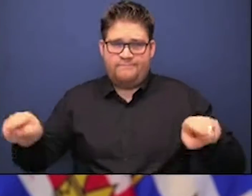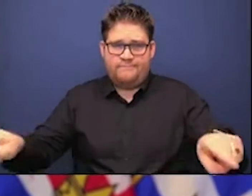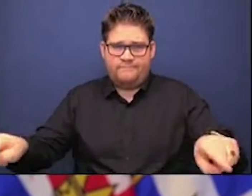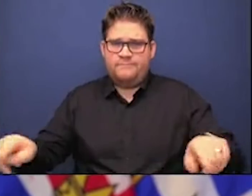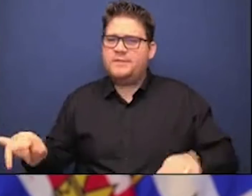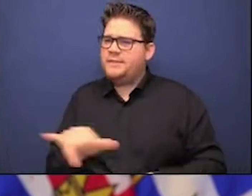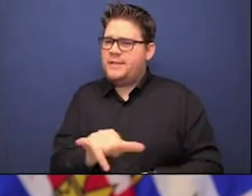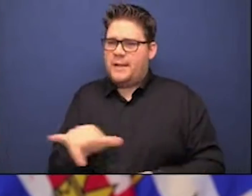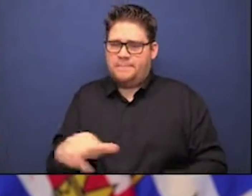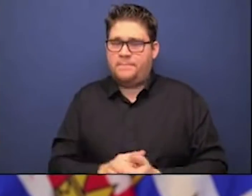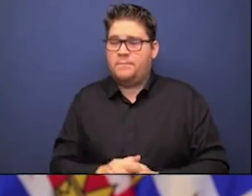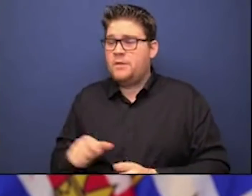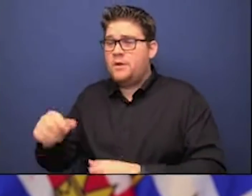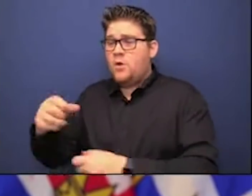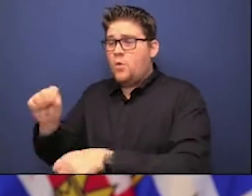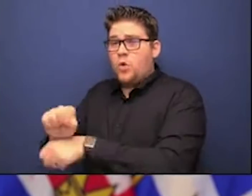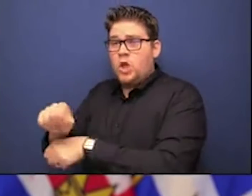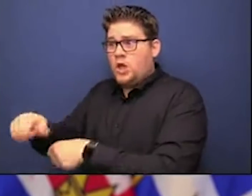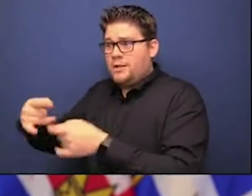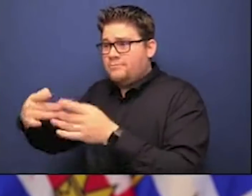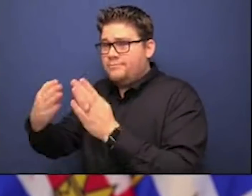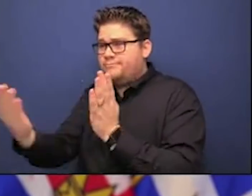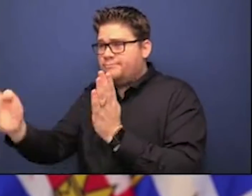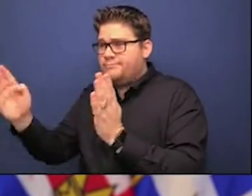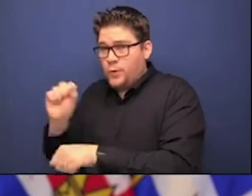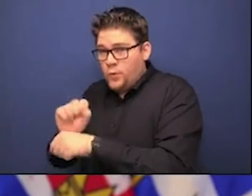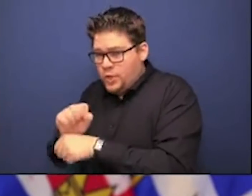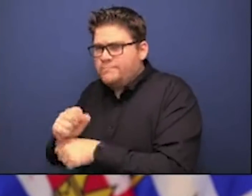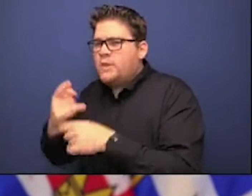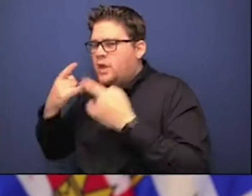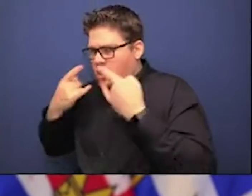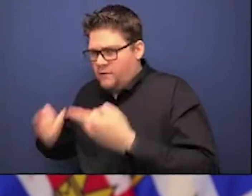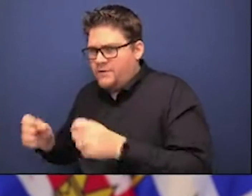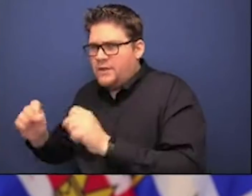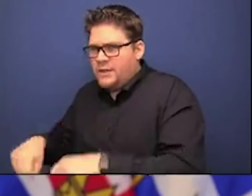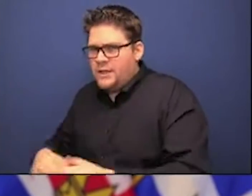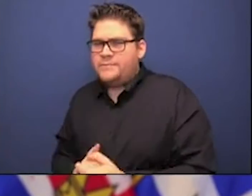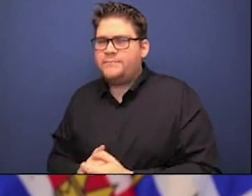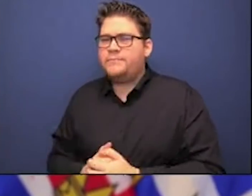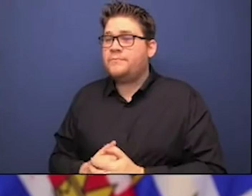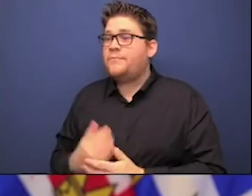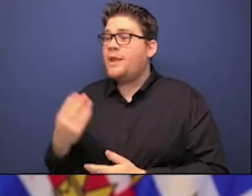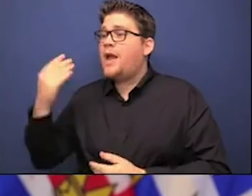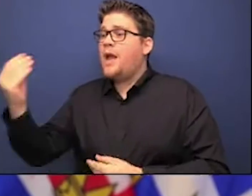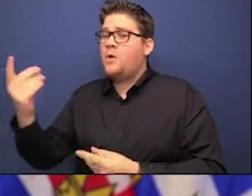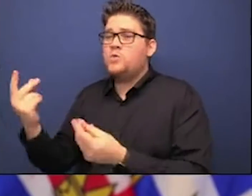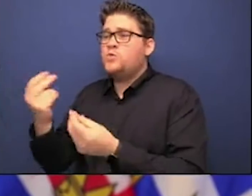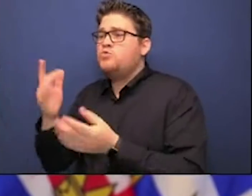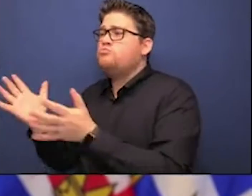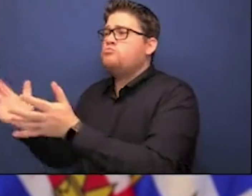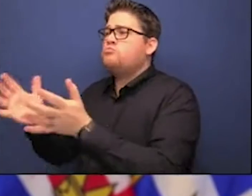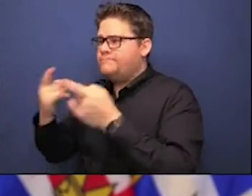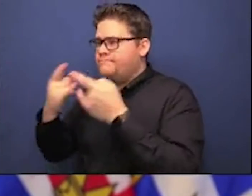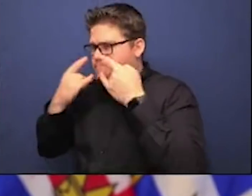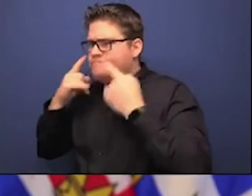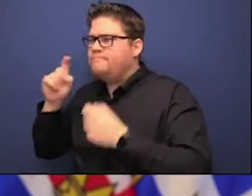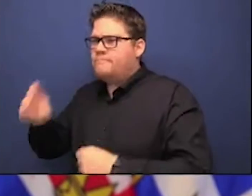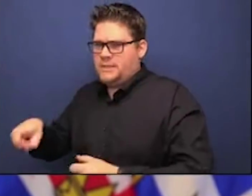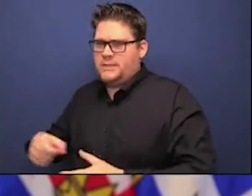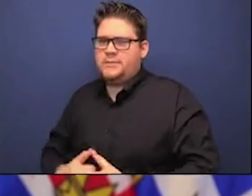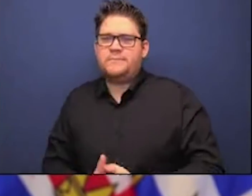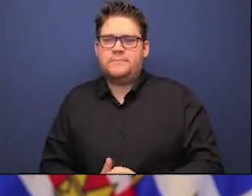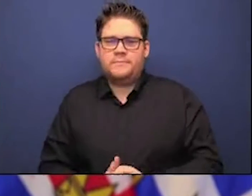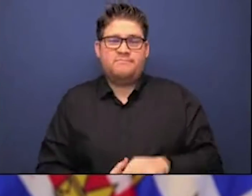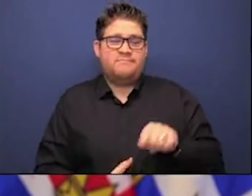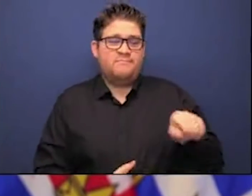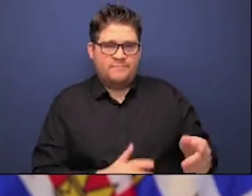to our schools, and when students and educators are at their desks or workstations, they may remove their masks. But when moving about